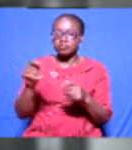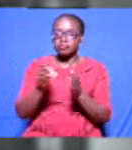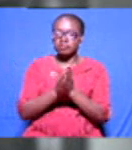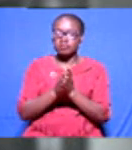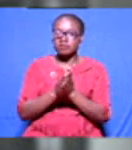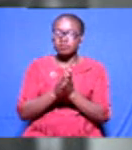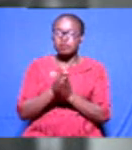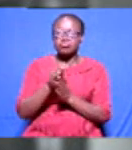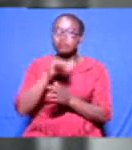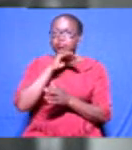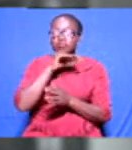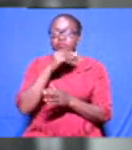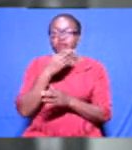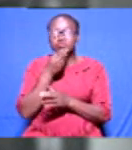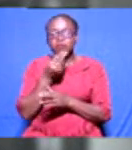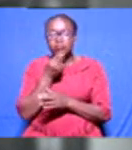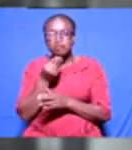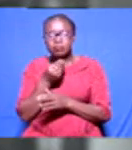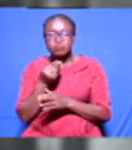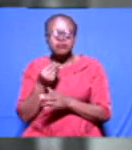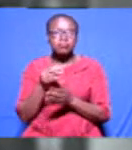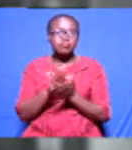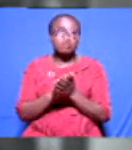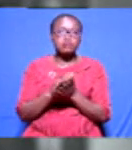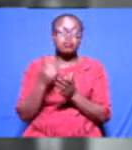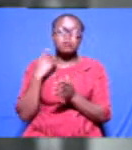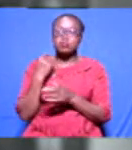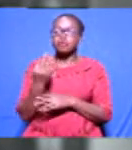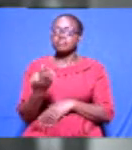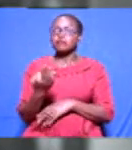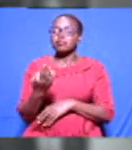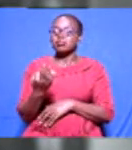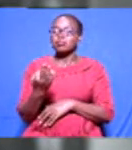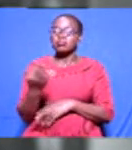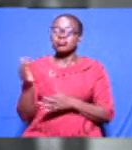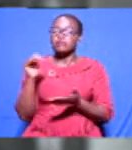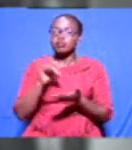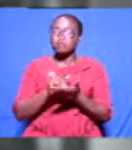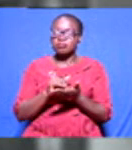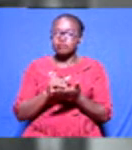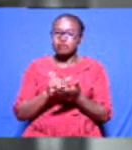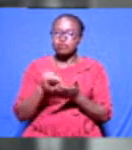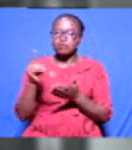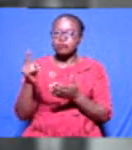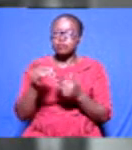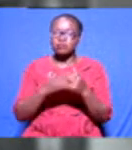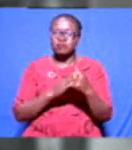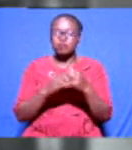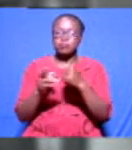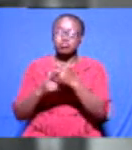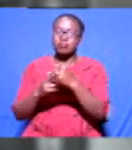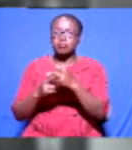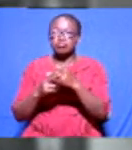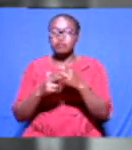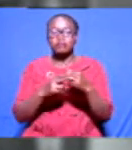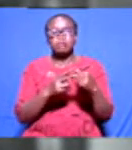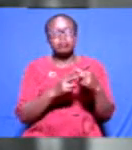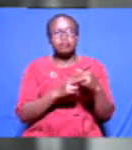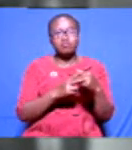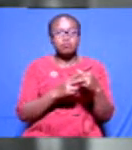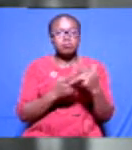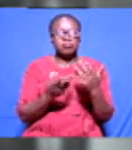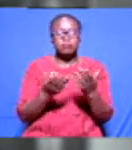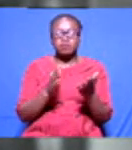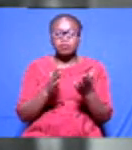Odinga. Kibaki came in third. He ran for presidency again in 1997, this time around